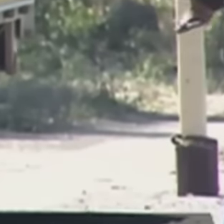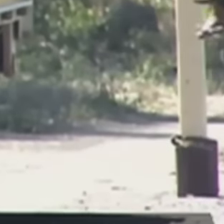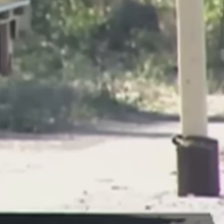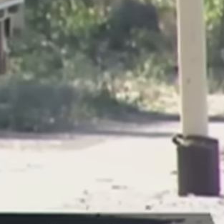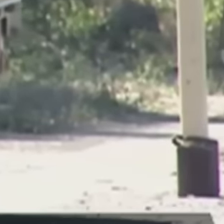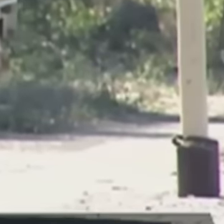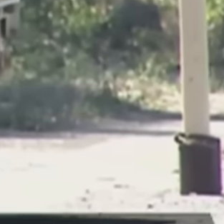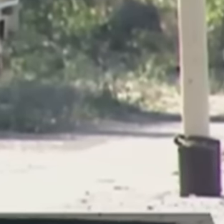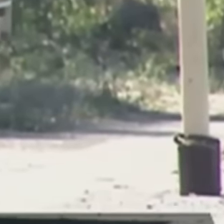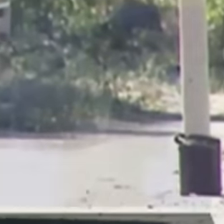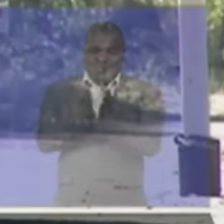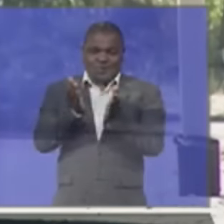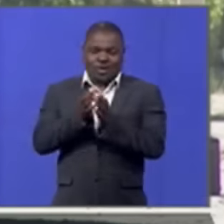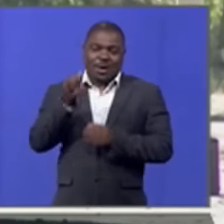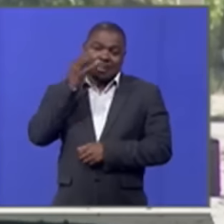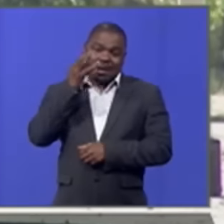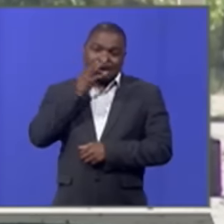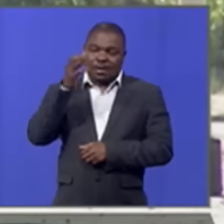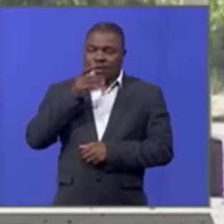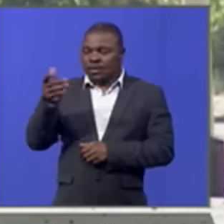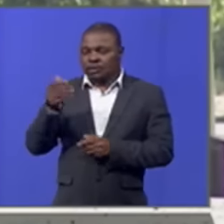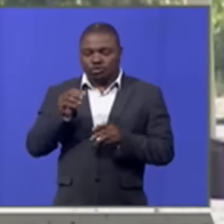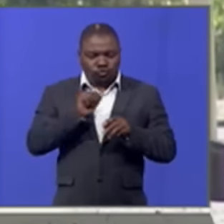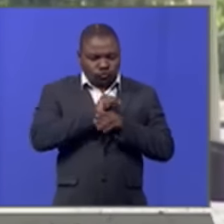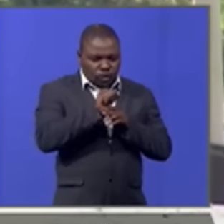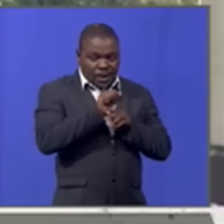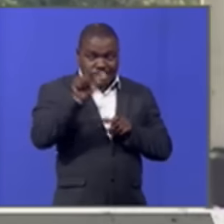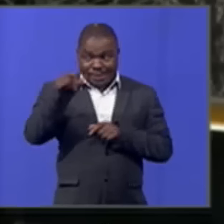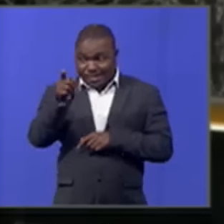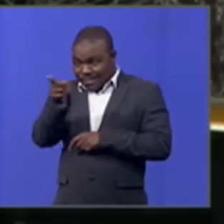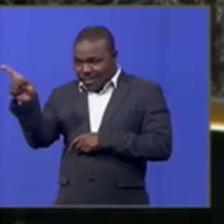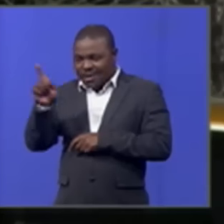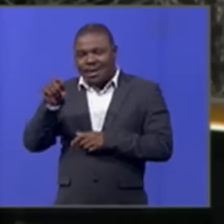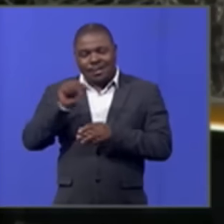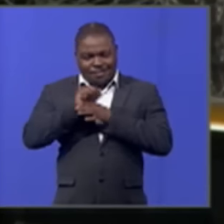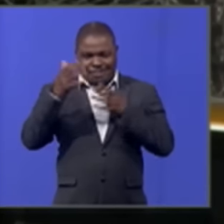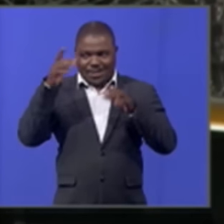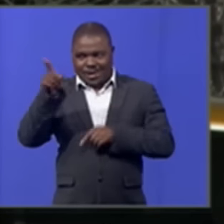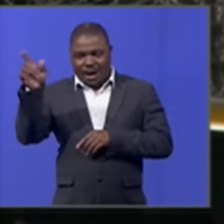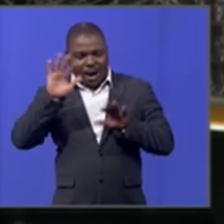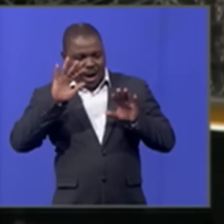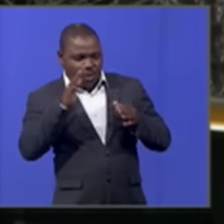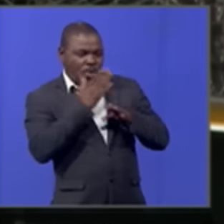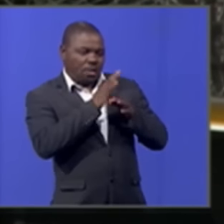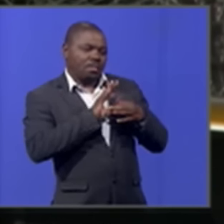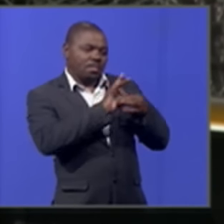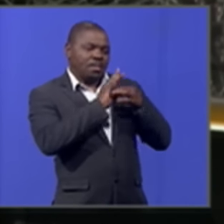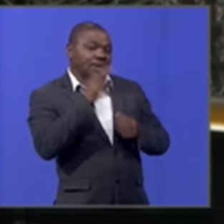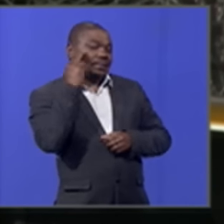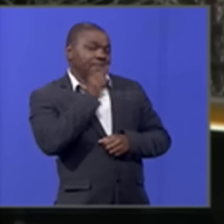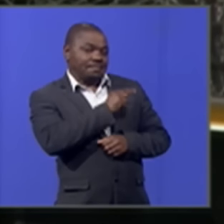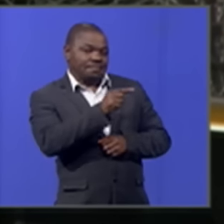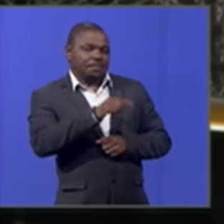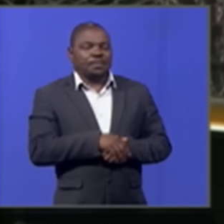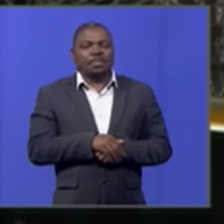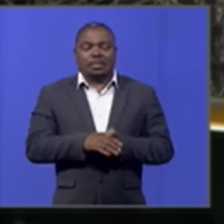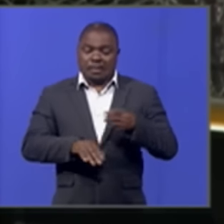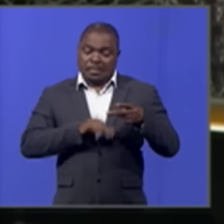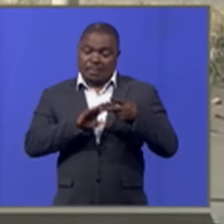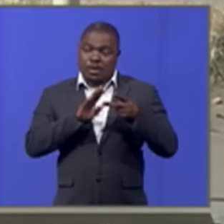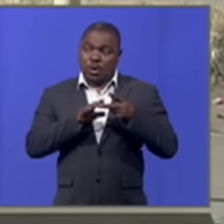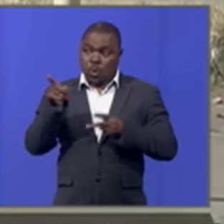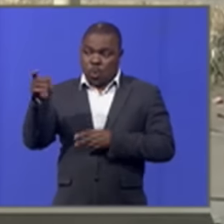sa go kgweetsa a re bana ya ditaelo ba gagwe ba katisitswe ka go ruta baithuti ba ba nang le bomomosusu. Gape a re go tshwanetse